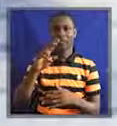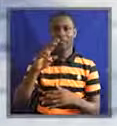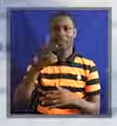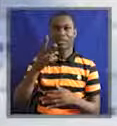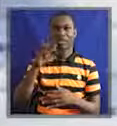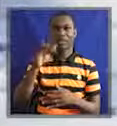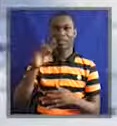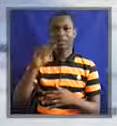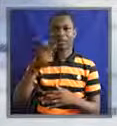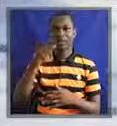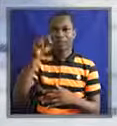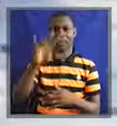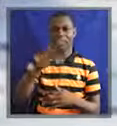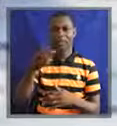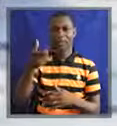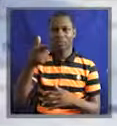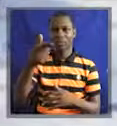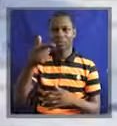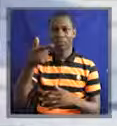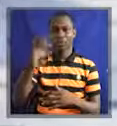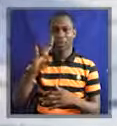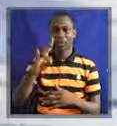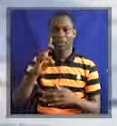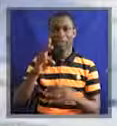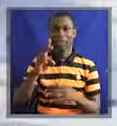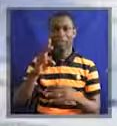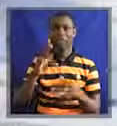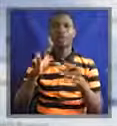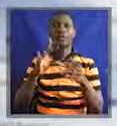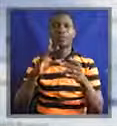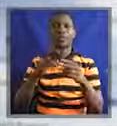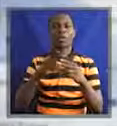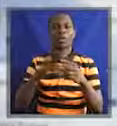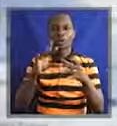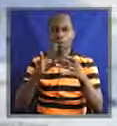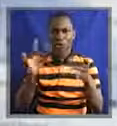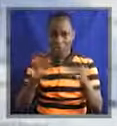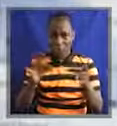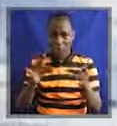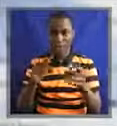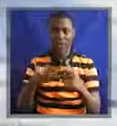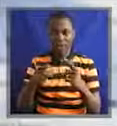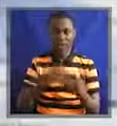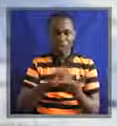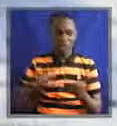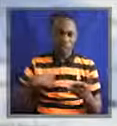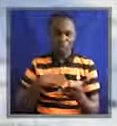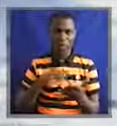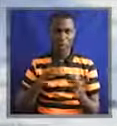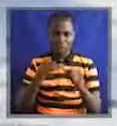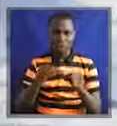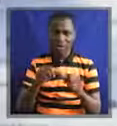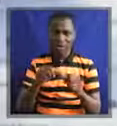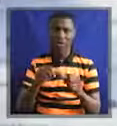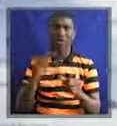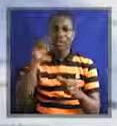number 27 2 Kings 5 and verse 27 asem tiawa ewo ha me di jawo na ya me bo next